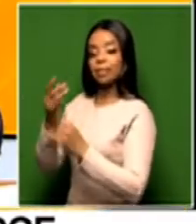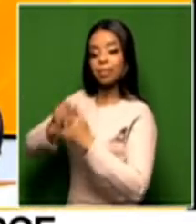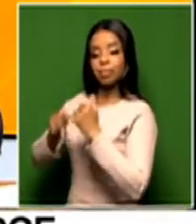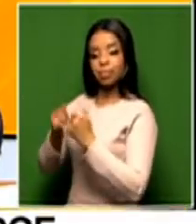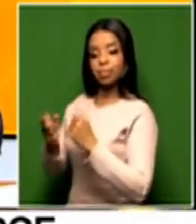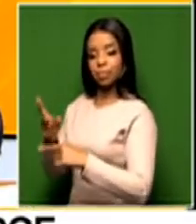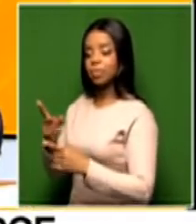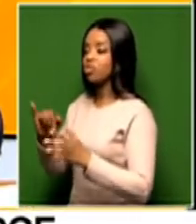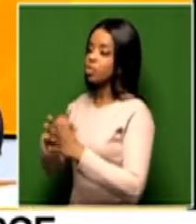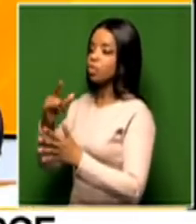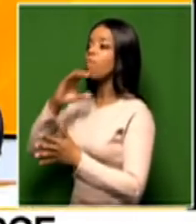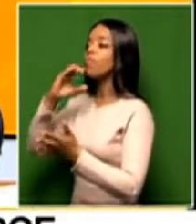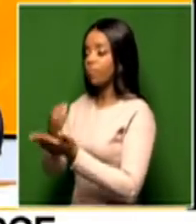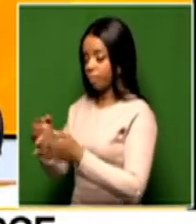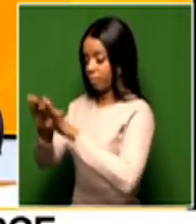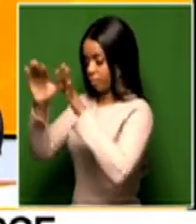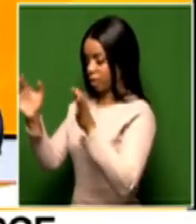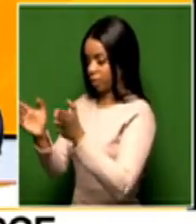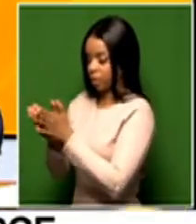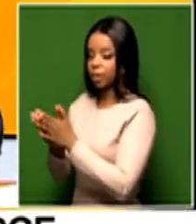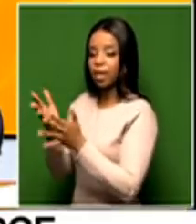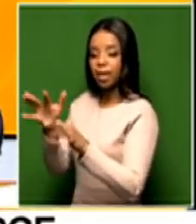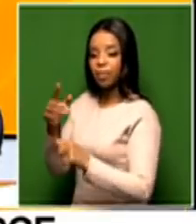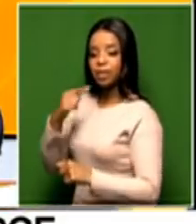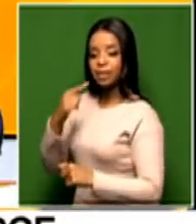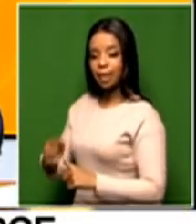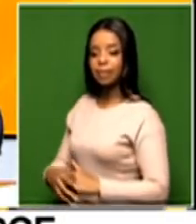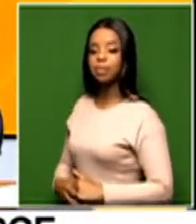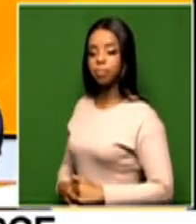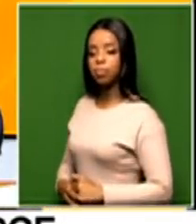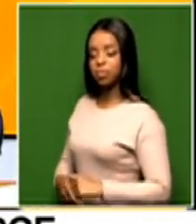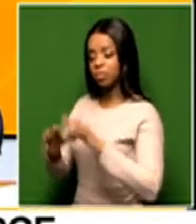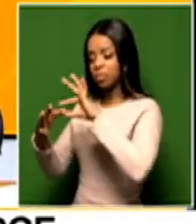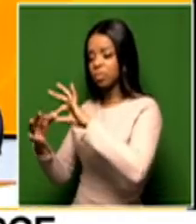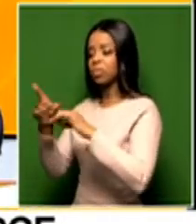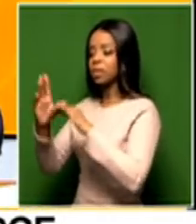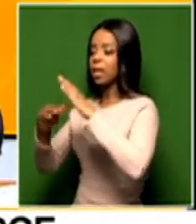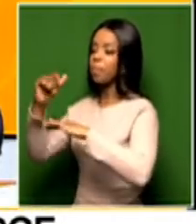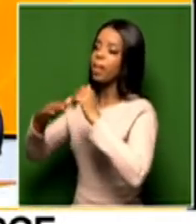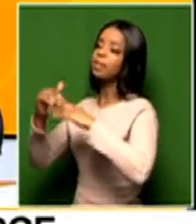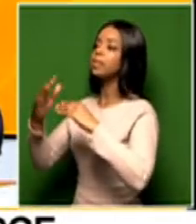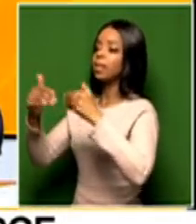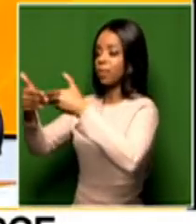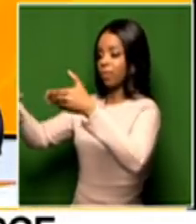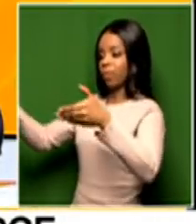confirming everything that has been alleged with regard to the building of this fence, the procurement,